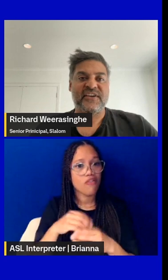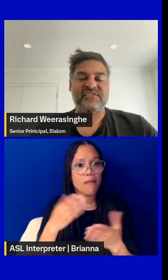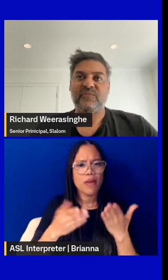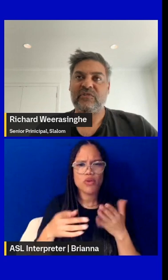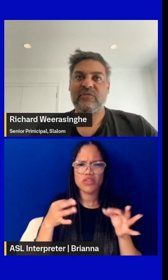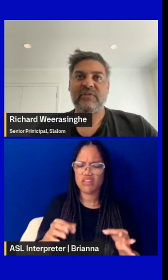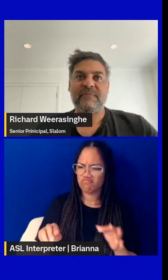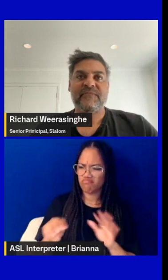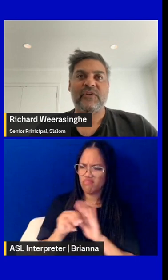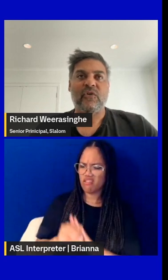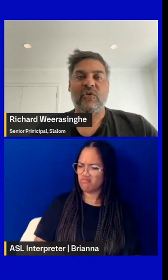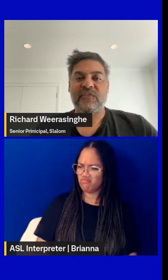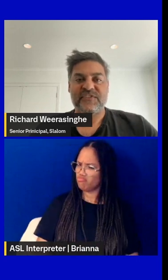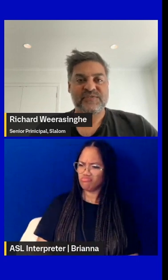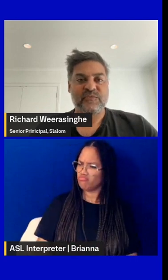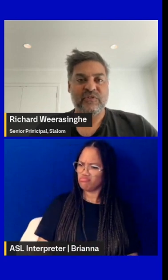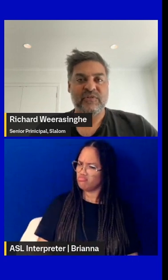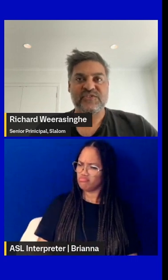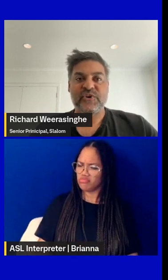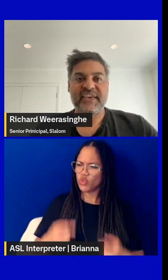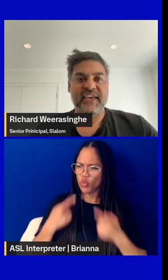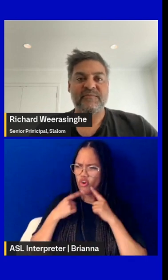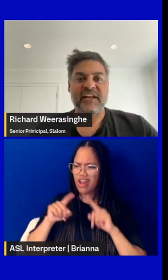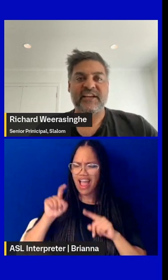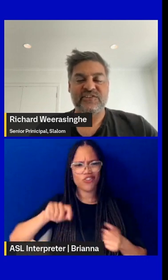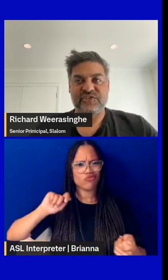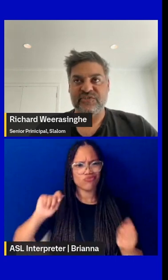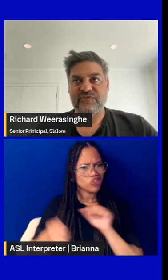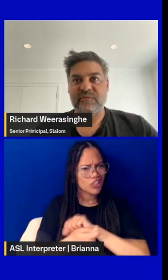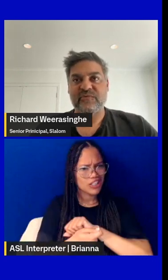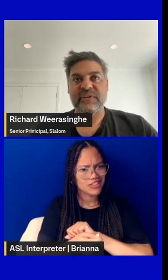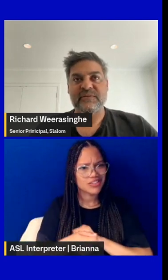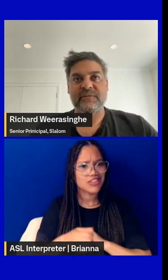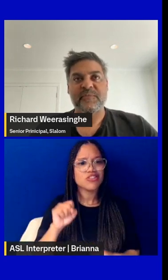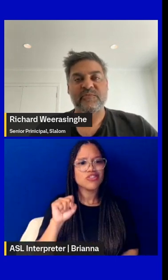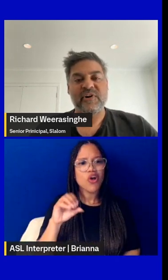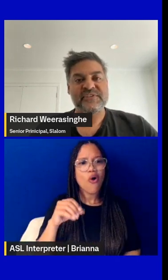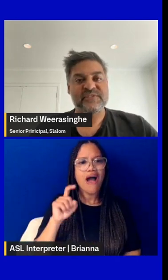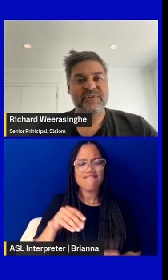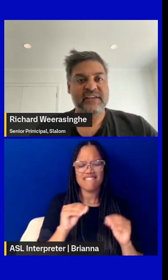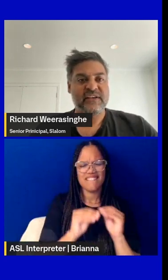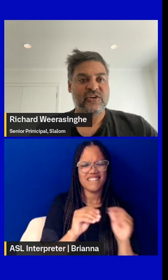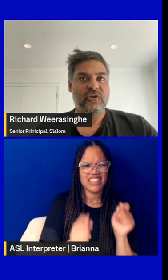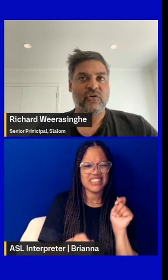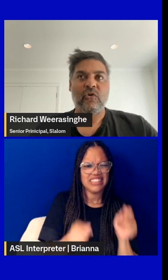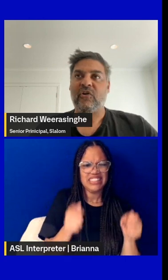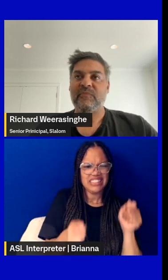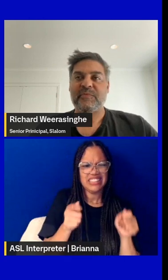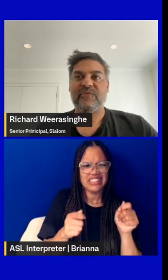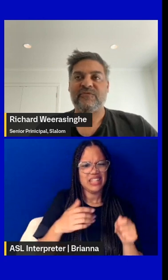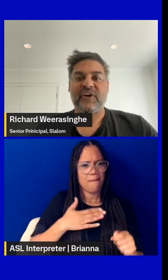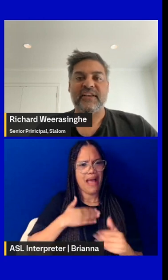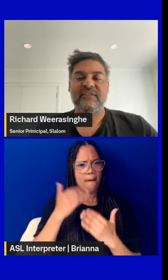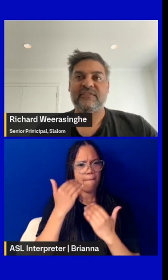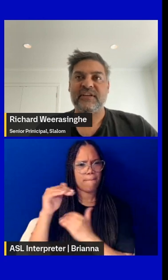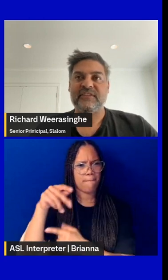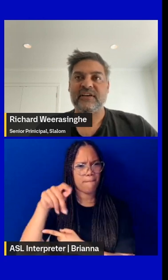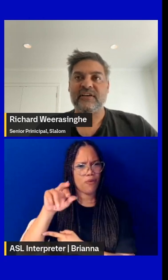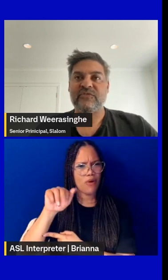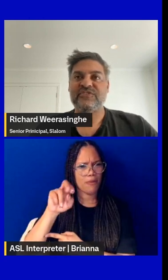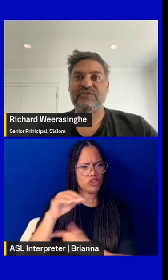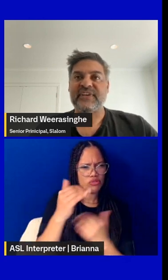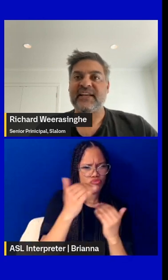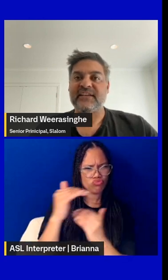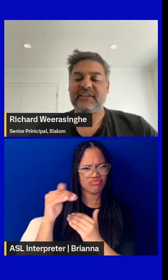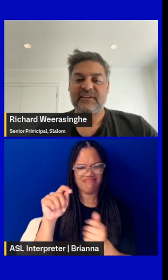need to change the model, or this model is working, but I need to tune the hyperparameters a bit. Or maybe we find